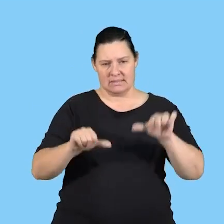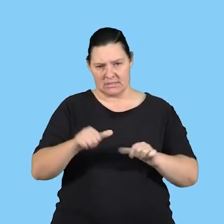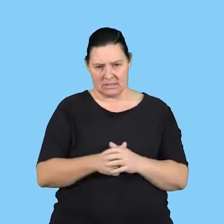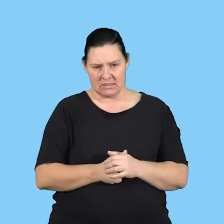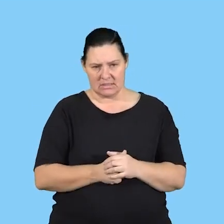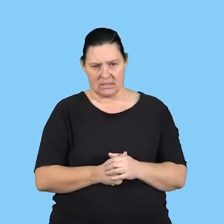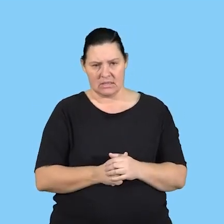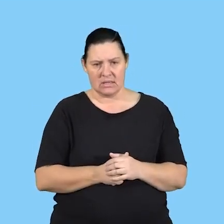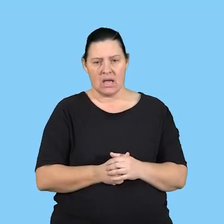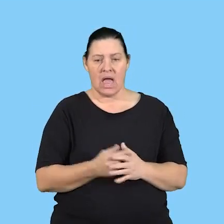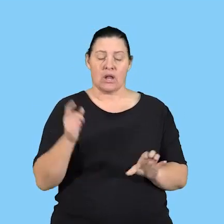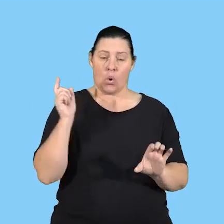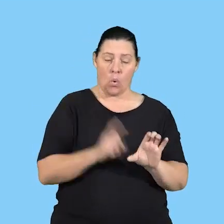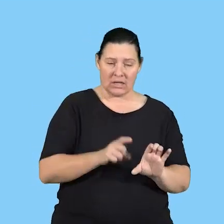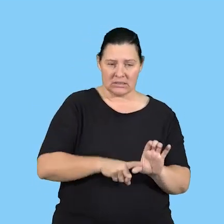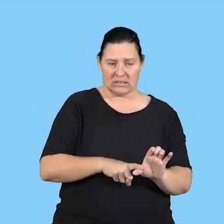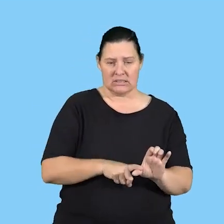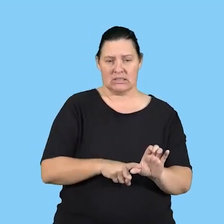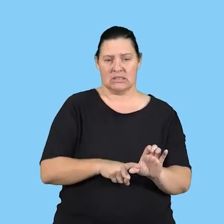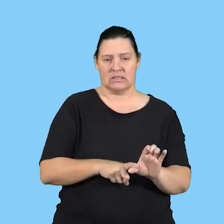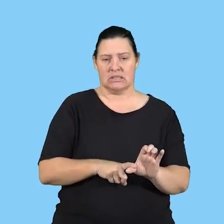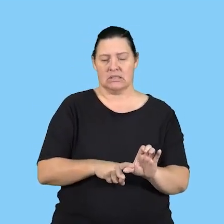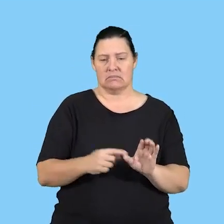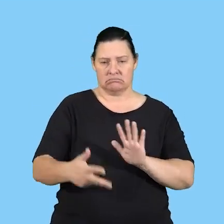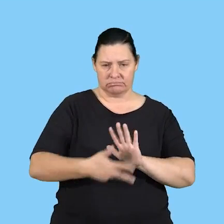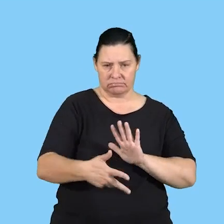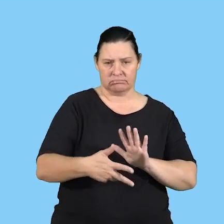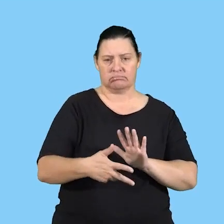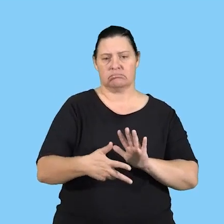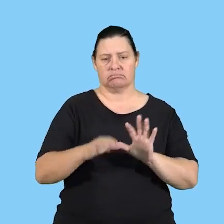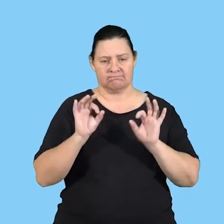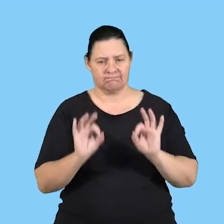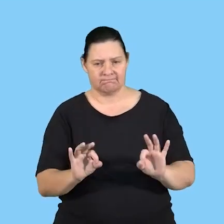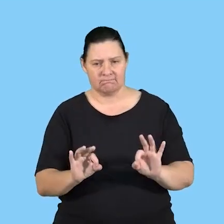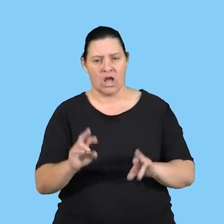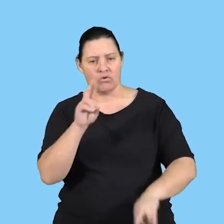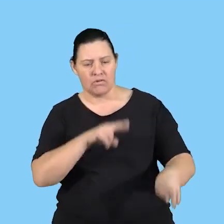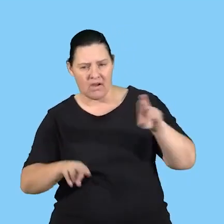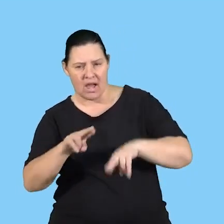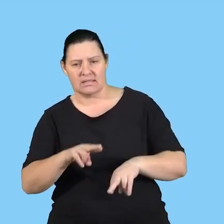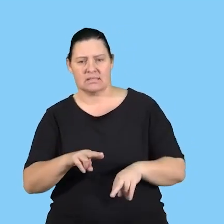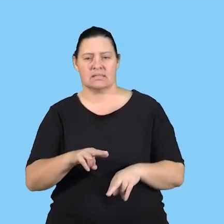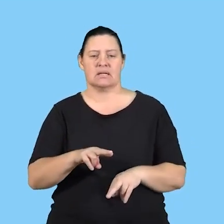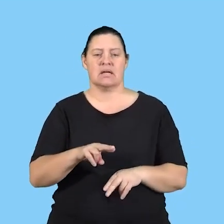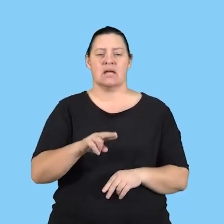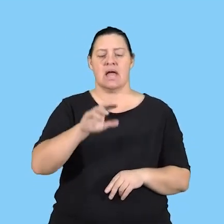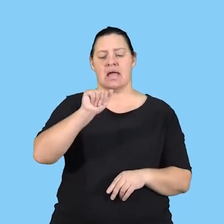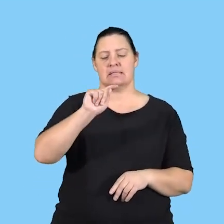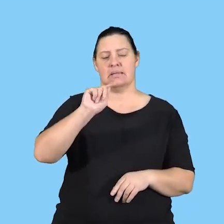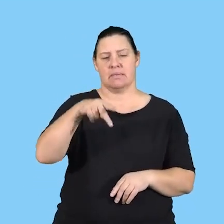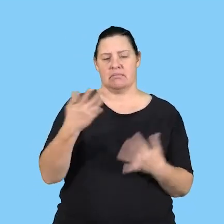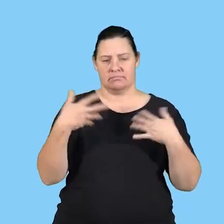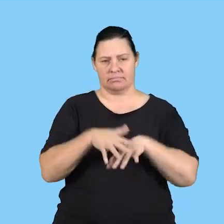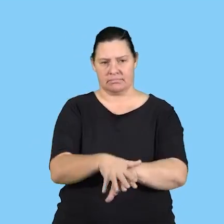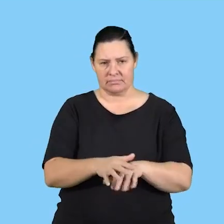assessment, and to quality assure further the revised ATPs that we put in